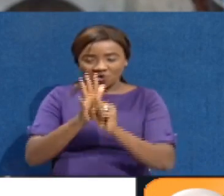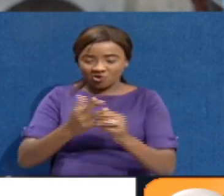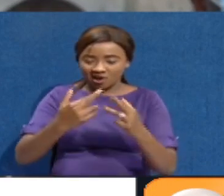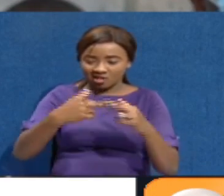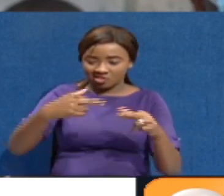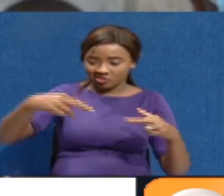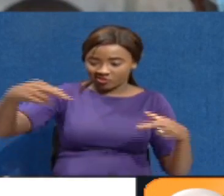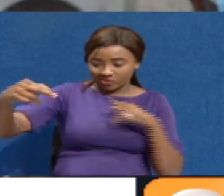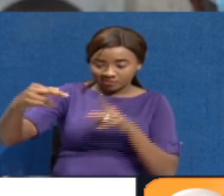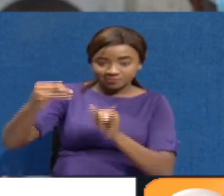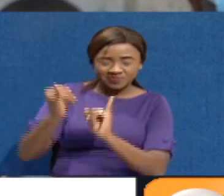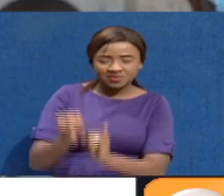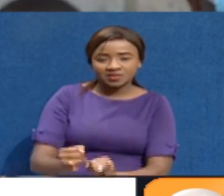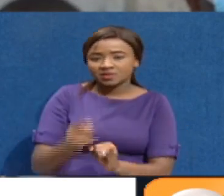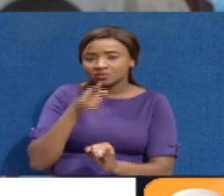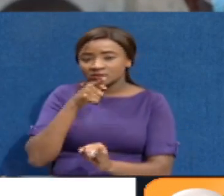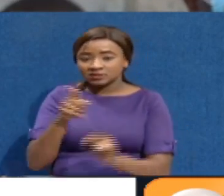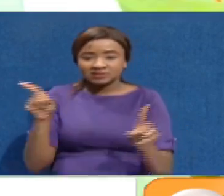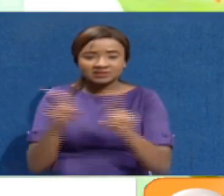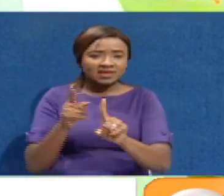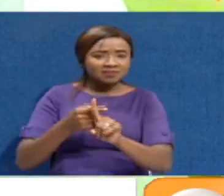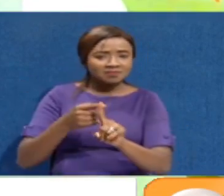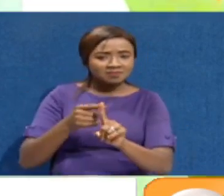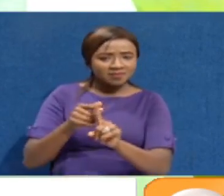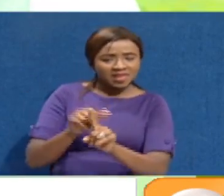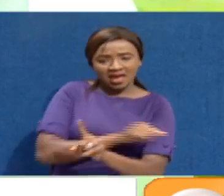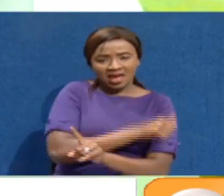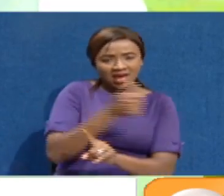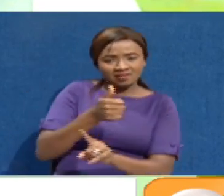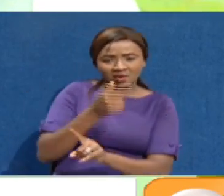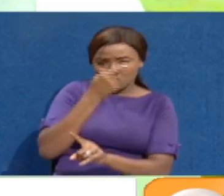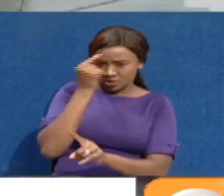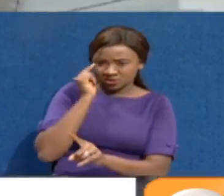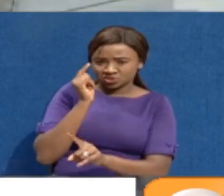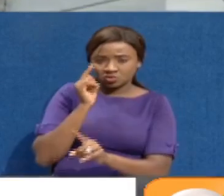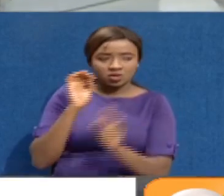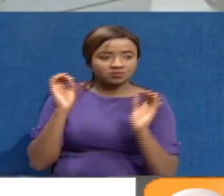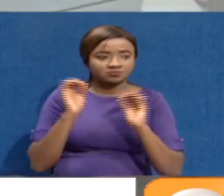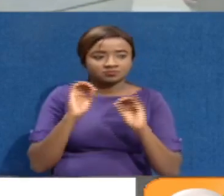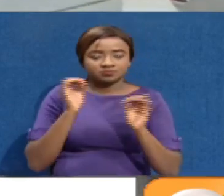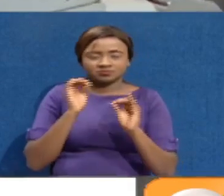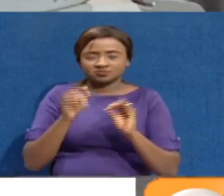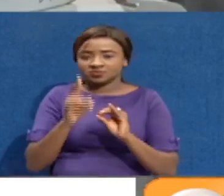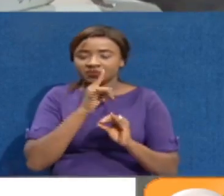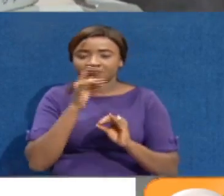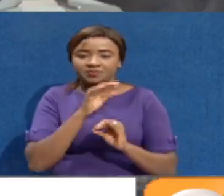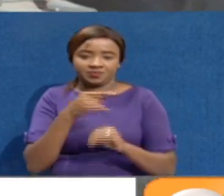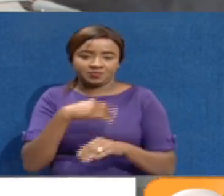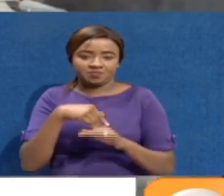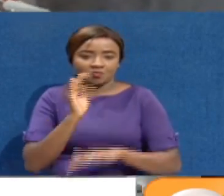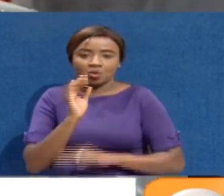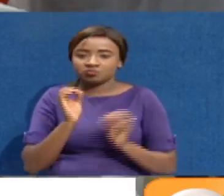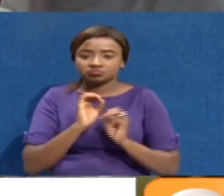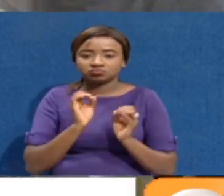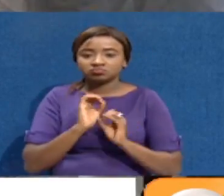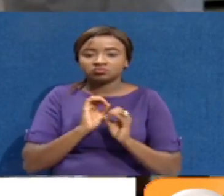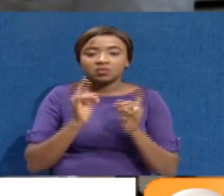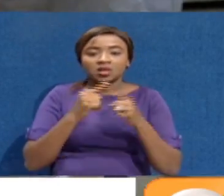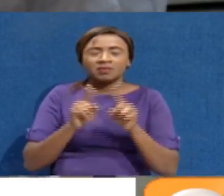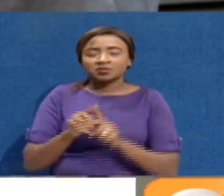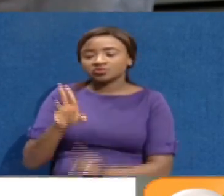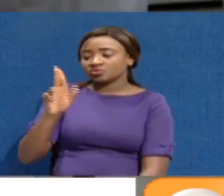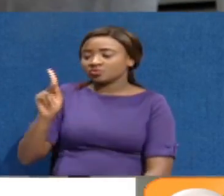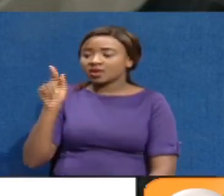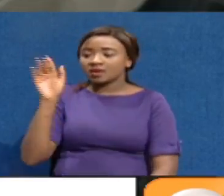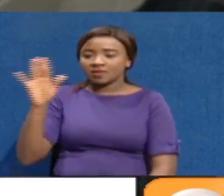than the novel COVID-19. As at 11th January, there was no evidence that the two strains of concern, the UK variant and the South